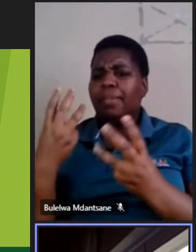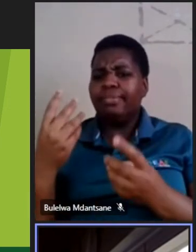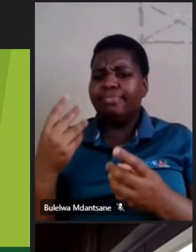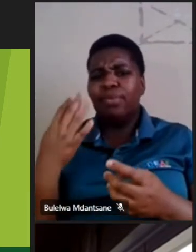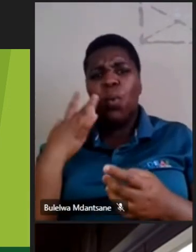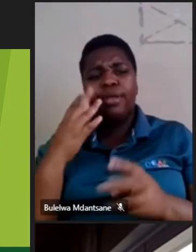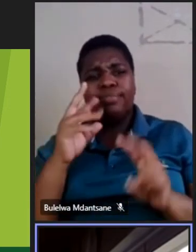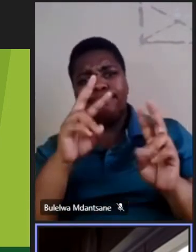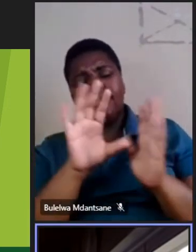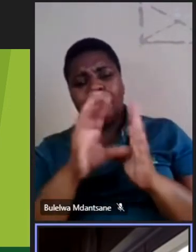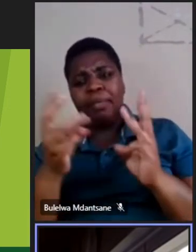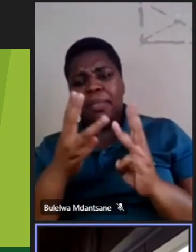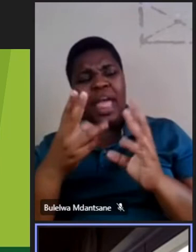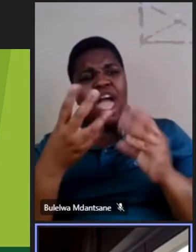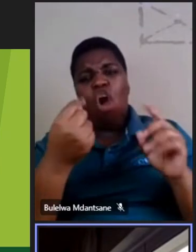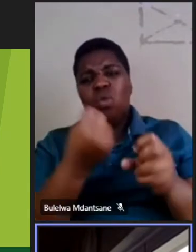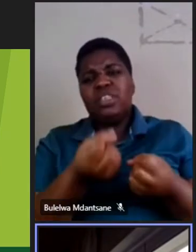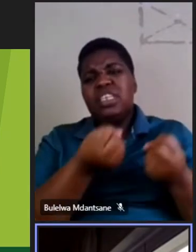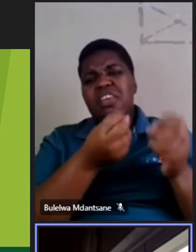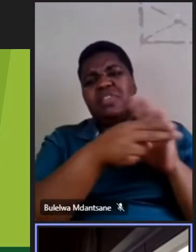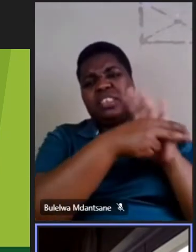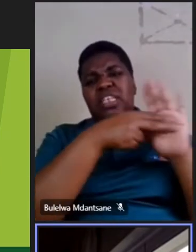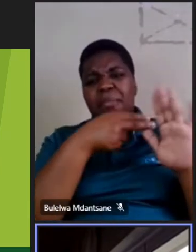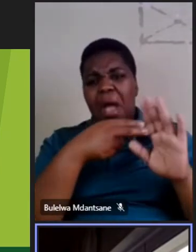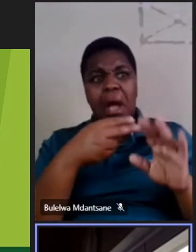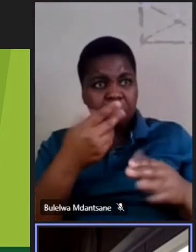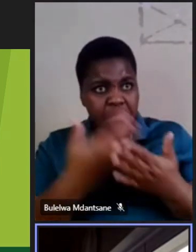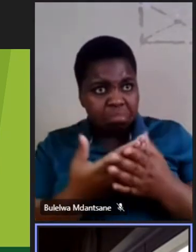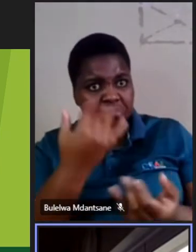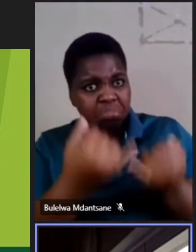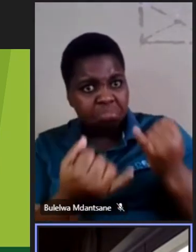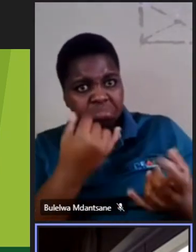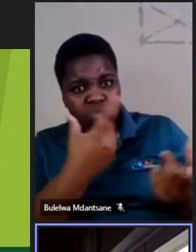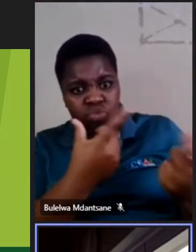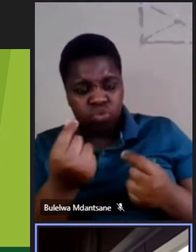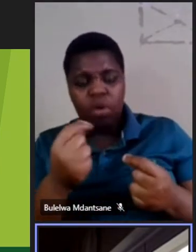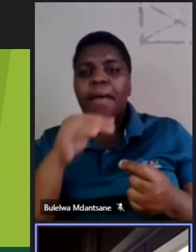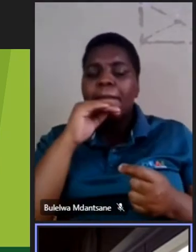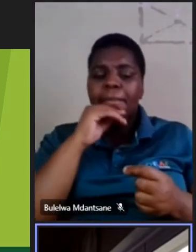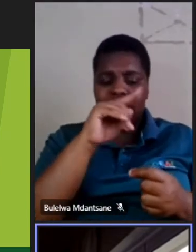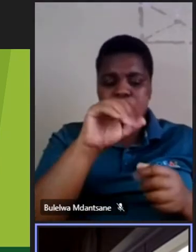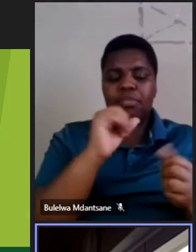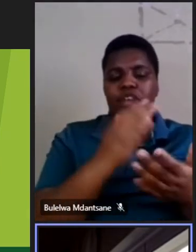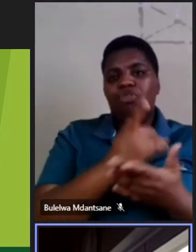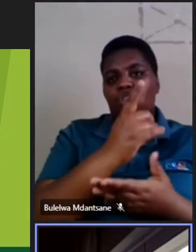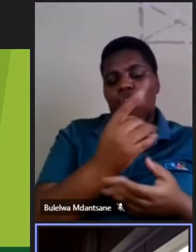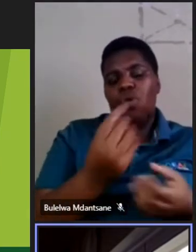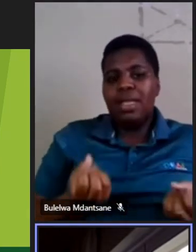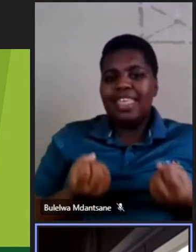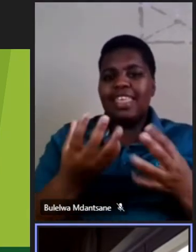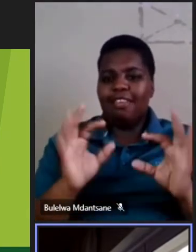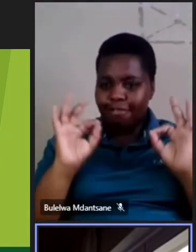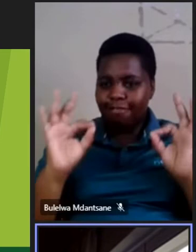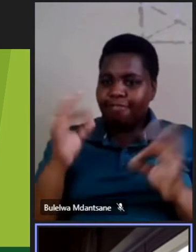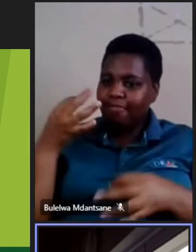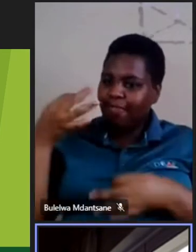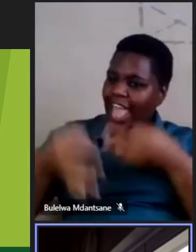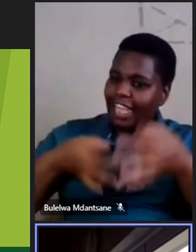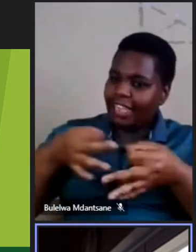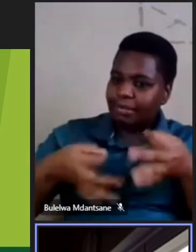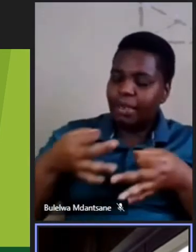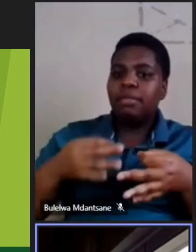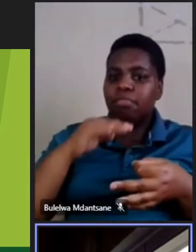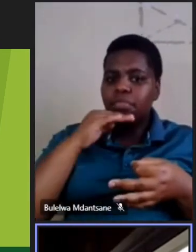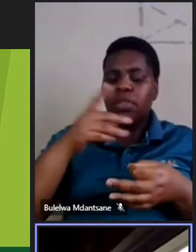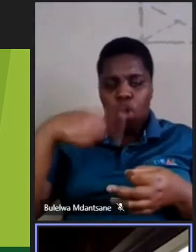sexuality. Session also covers services and needs for people with disabilities, as well as